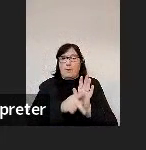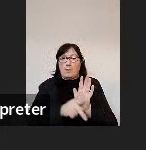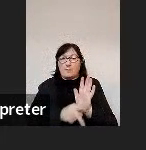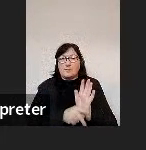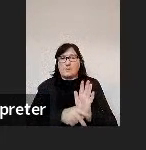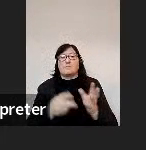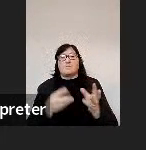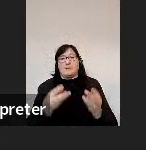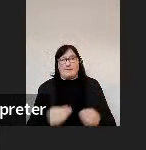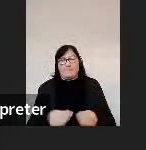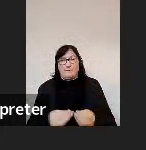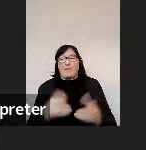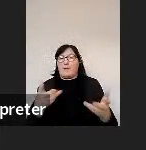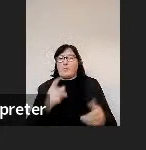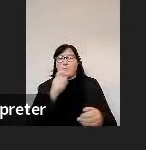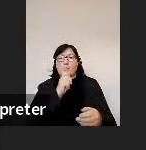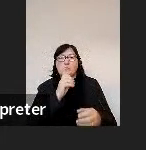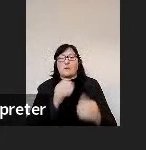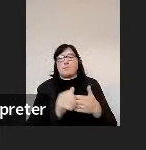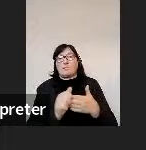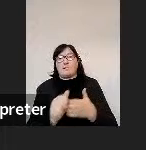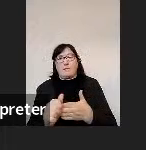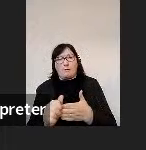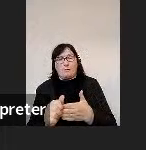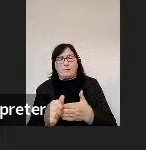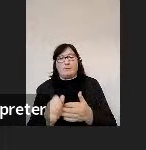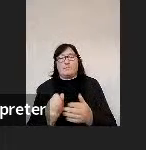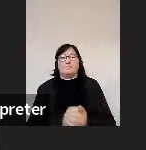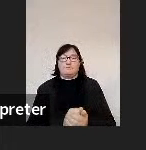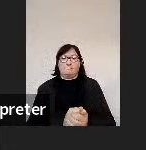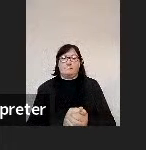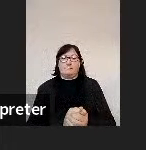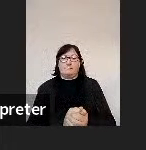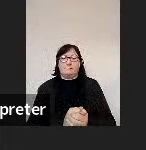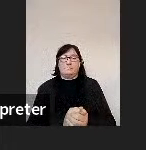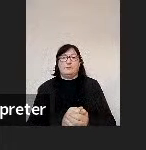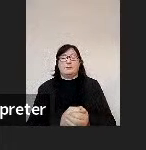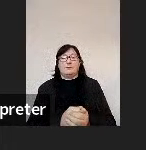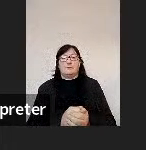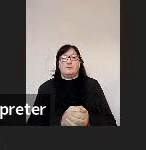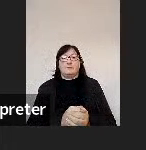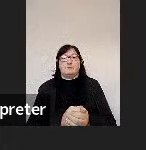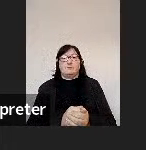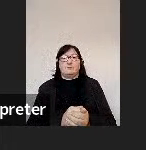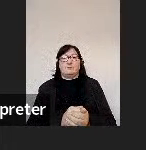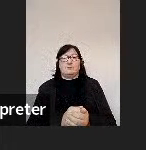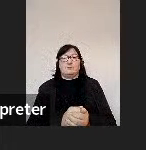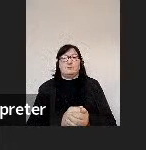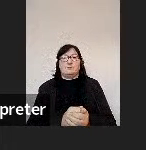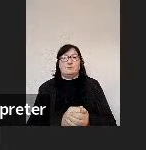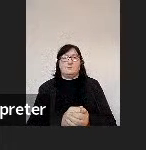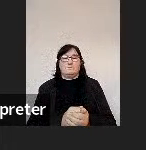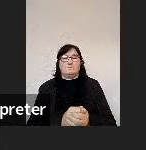guides, which we believe will equally make your life much